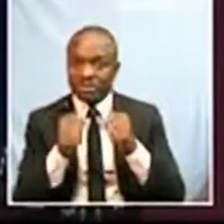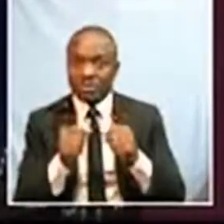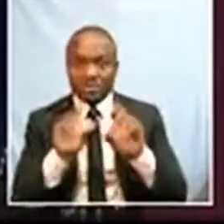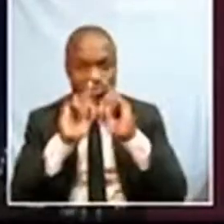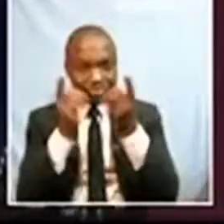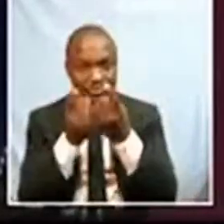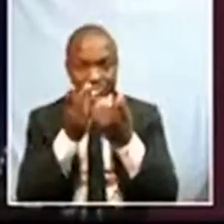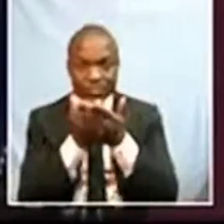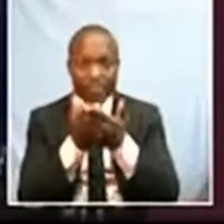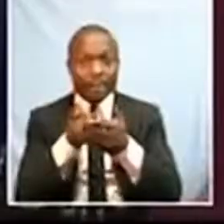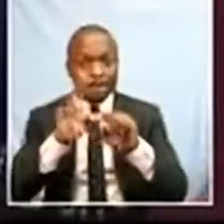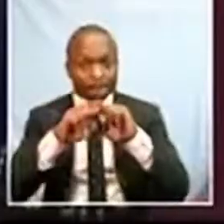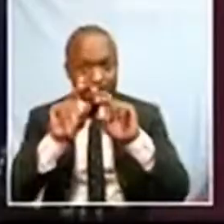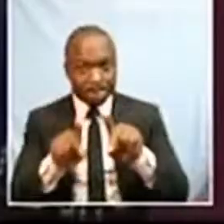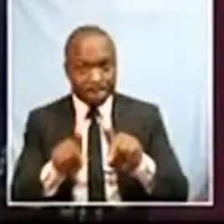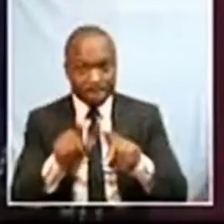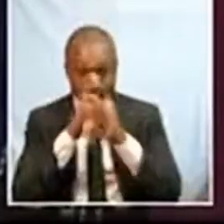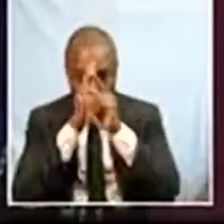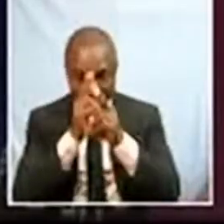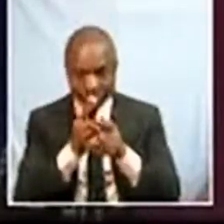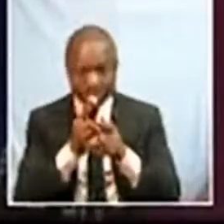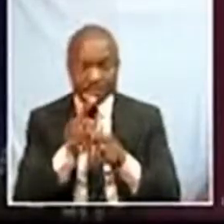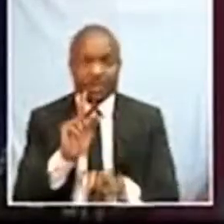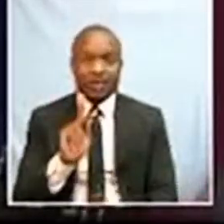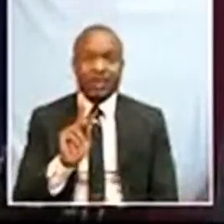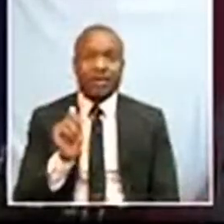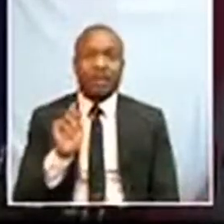submit, Chair. Thank you. Honorable Kamunda.